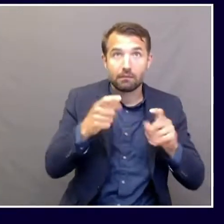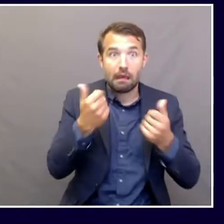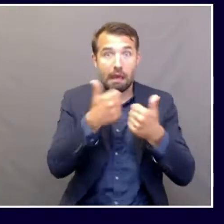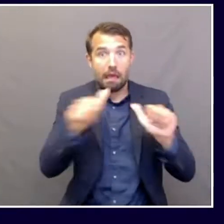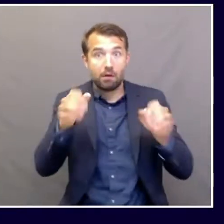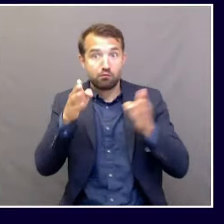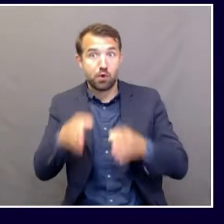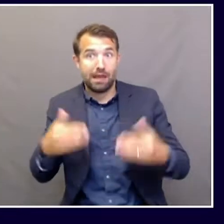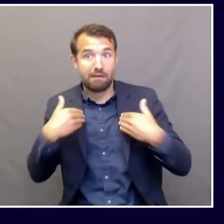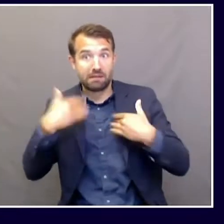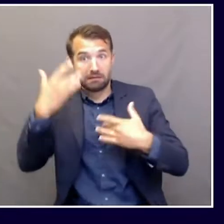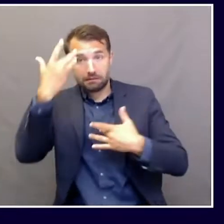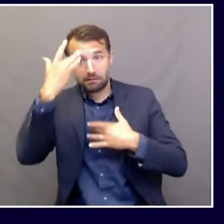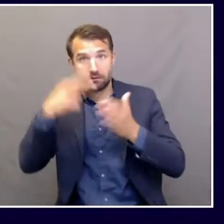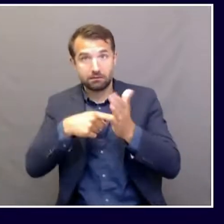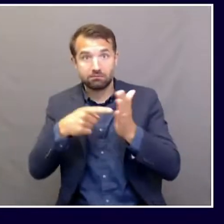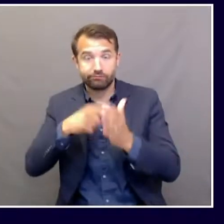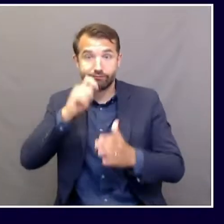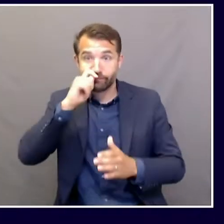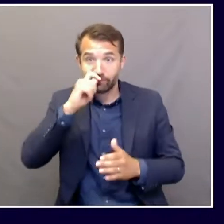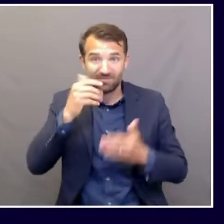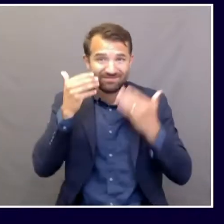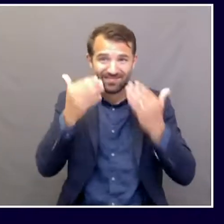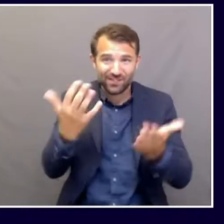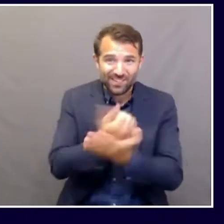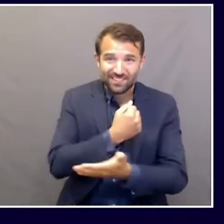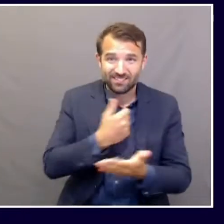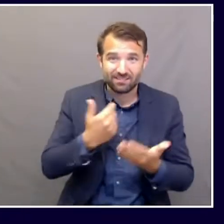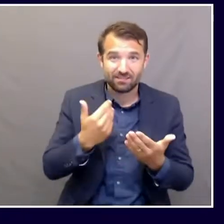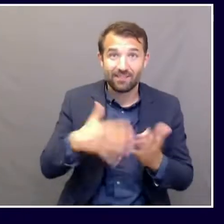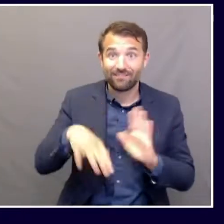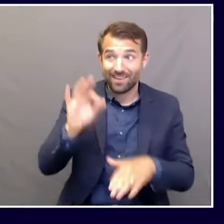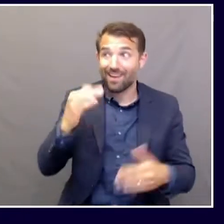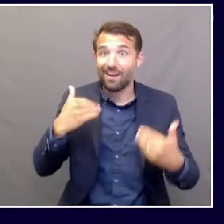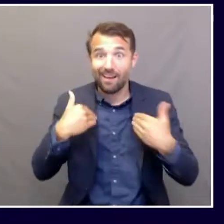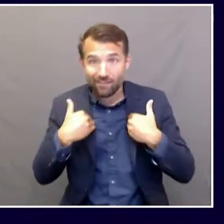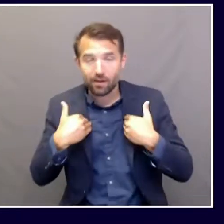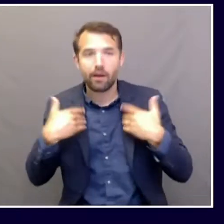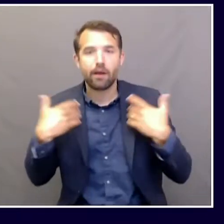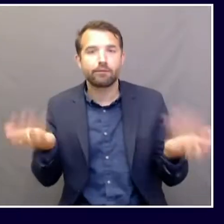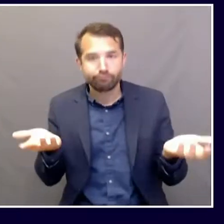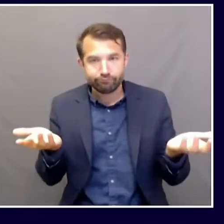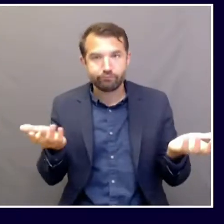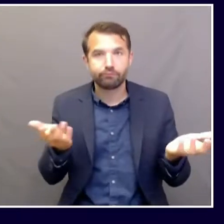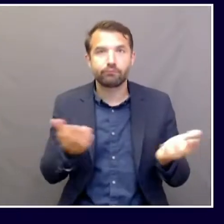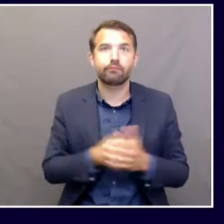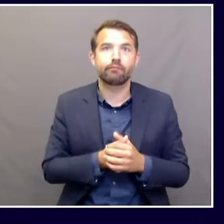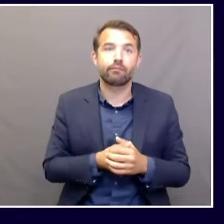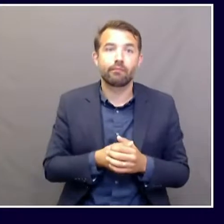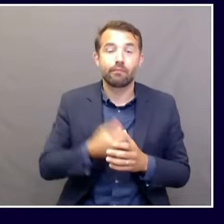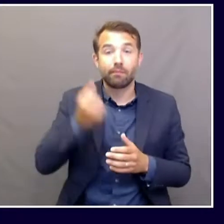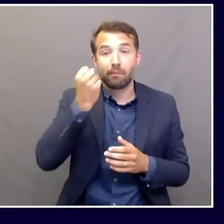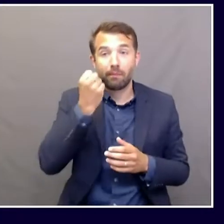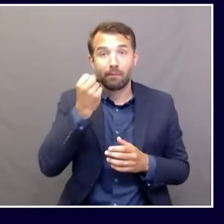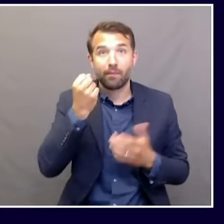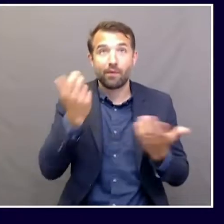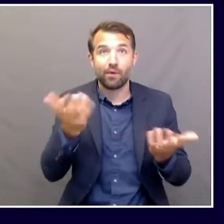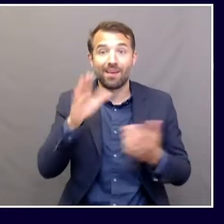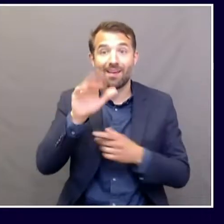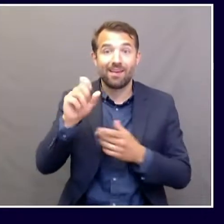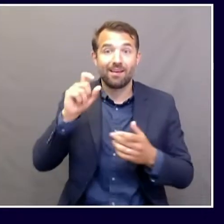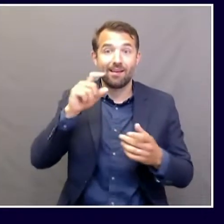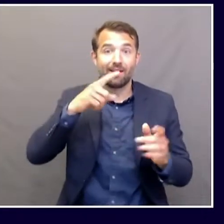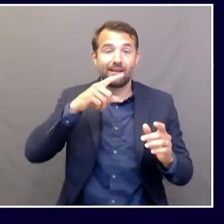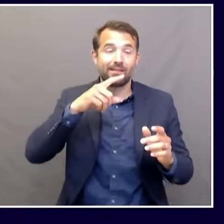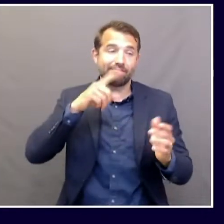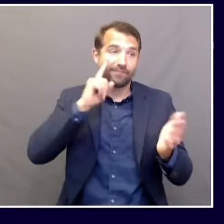got COVID. Our case investigators reach out to them as they normally would for any positive case. We find out that they're